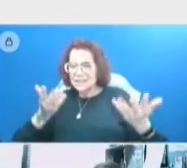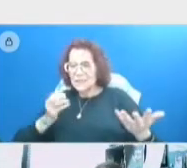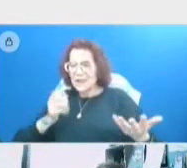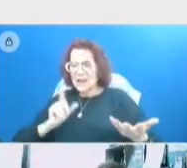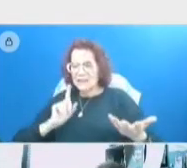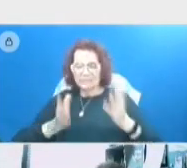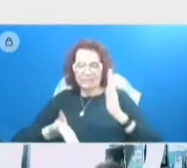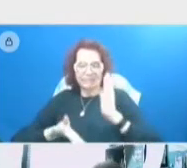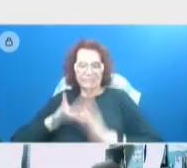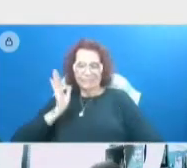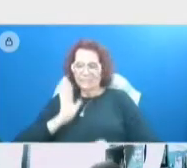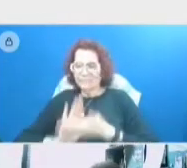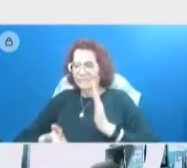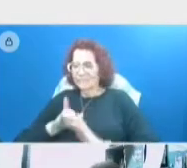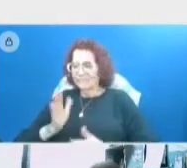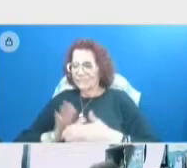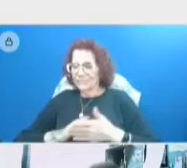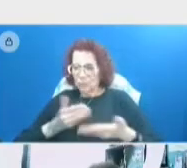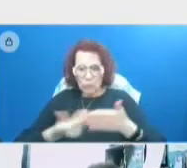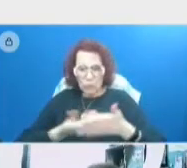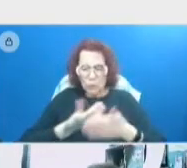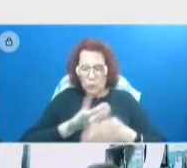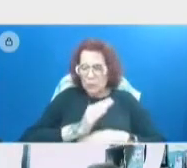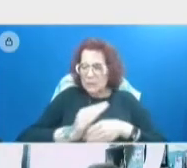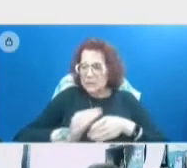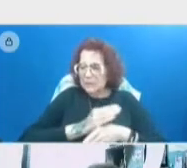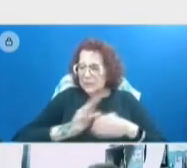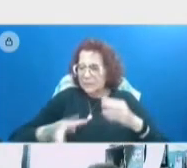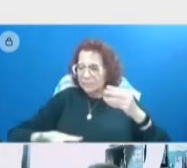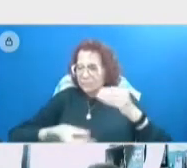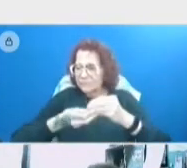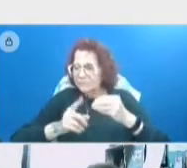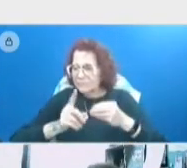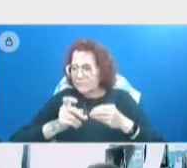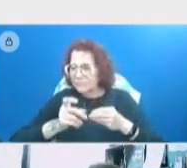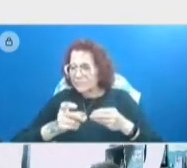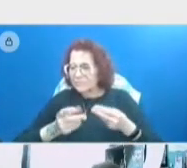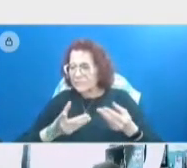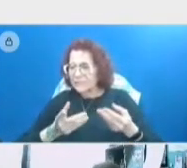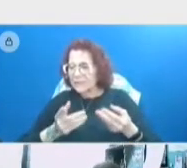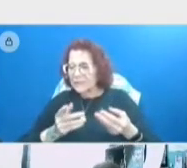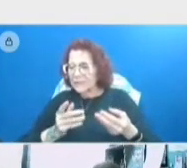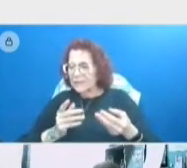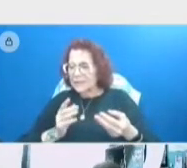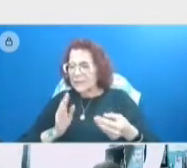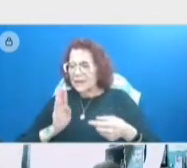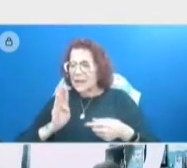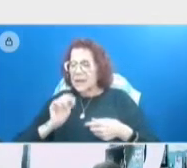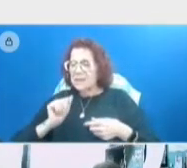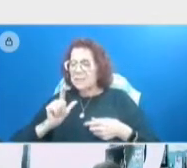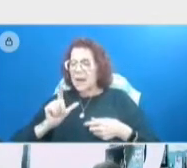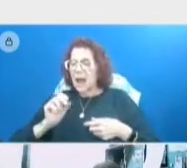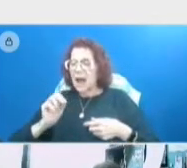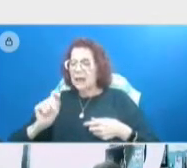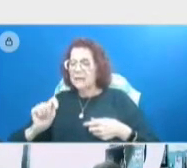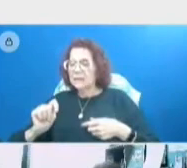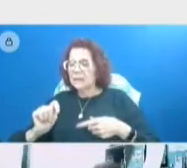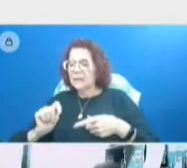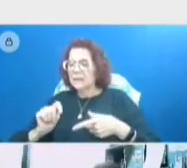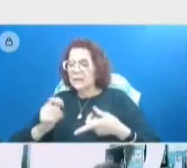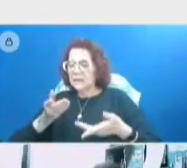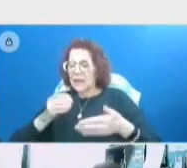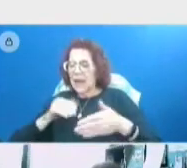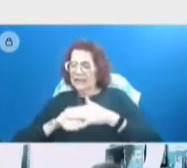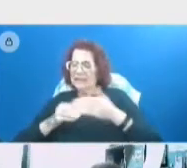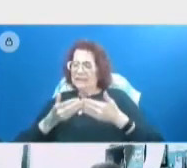first item for new business are the ballot access rulings Brian, do you want to just explain,